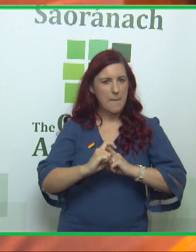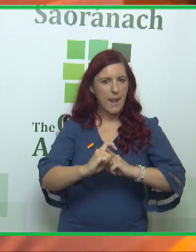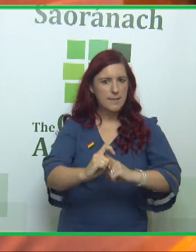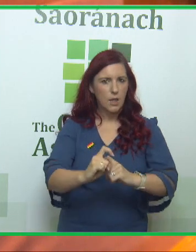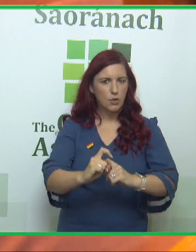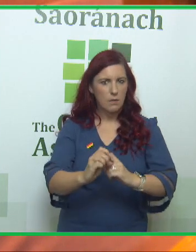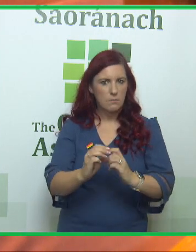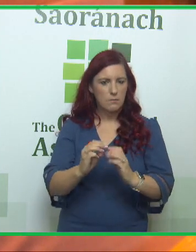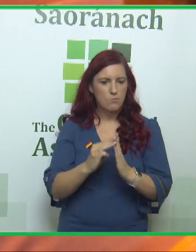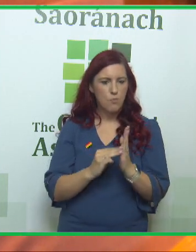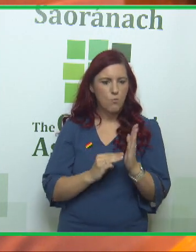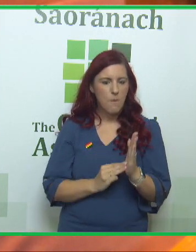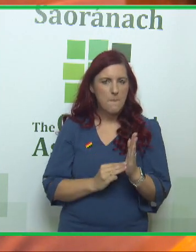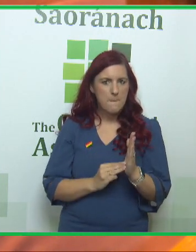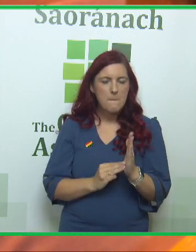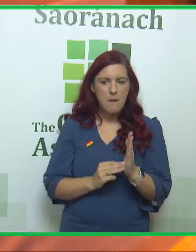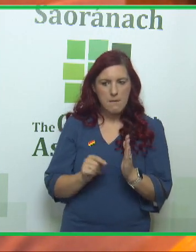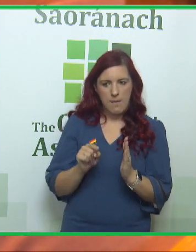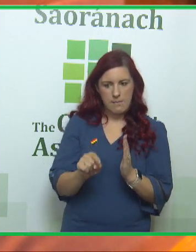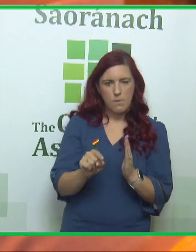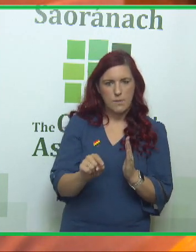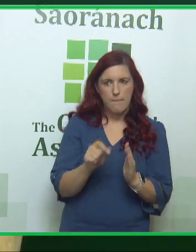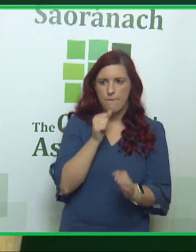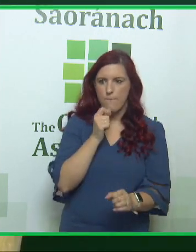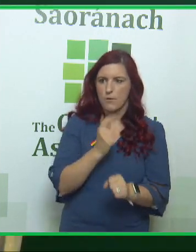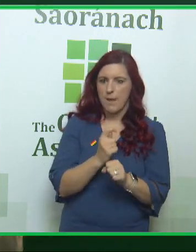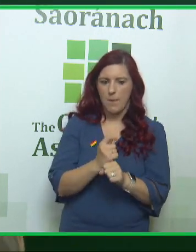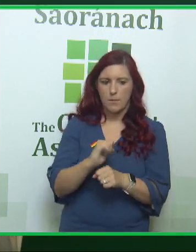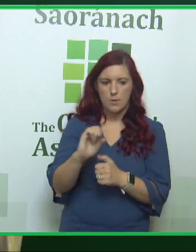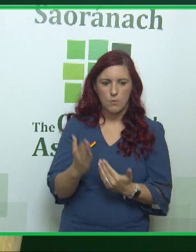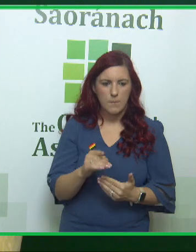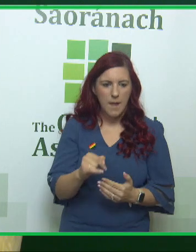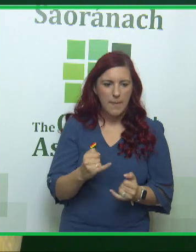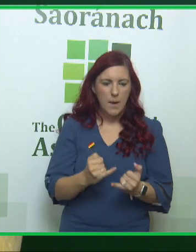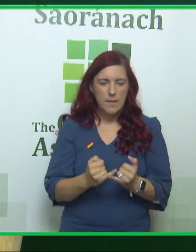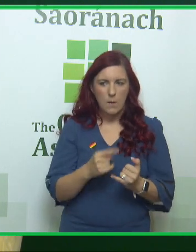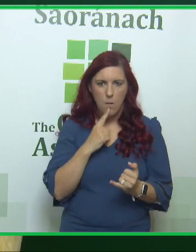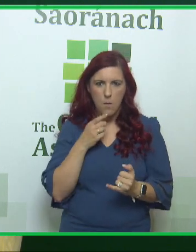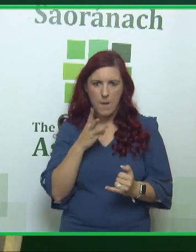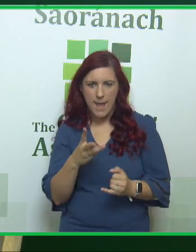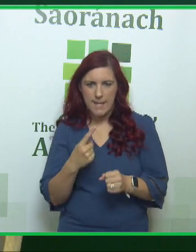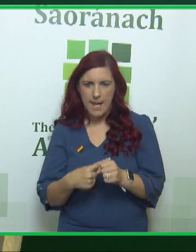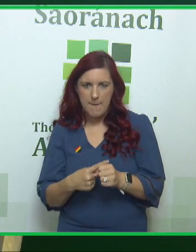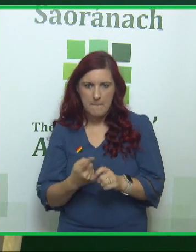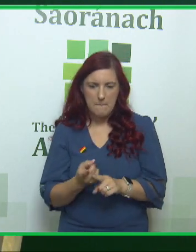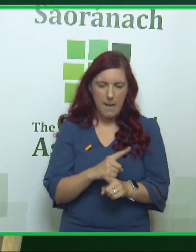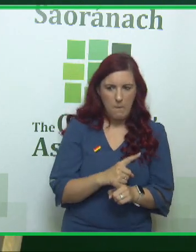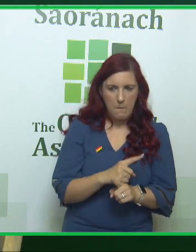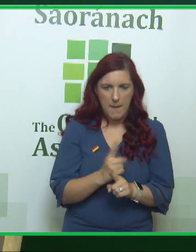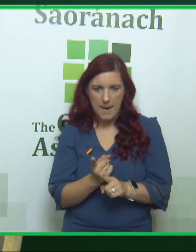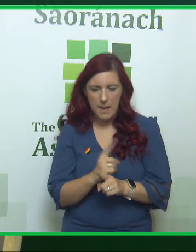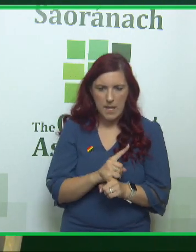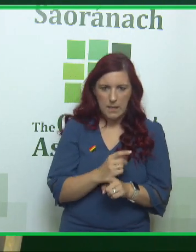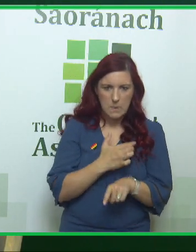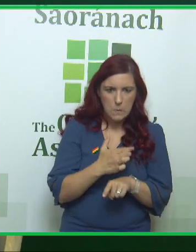first kind of introduction to, and I was up and down, and I was trying to stay in and I'd go again. But it was my first introduction to kind